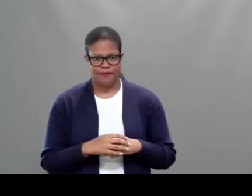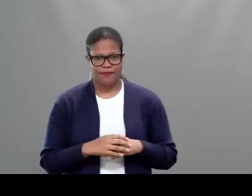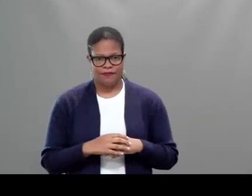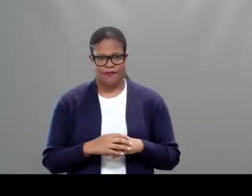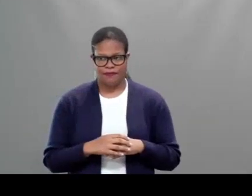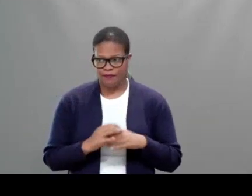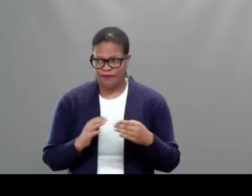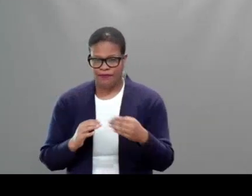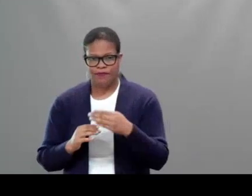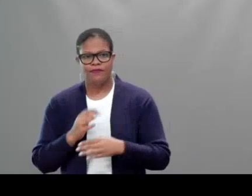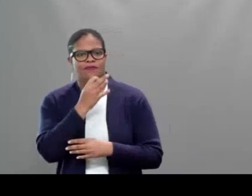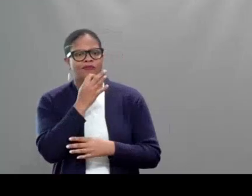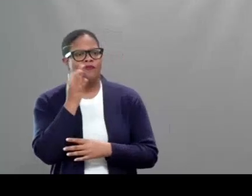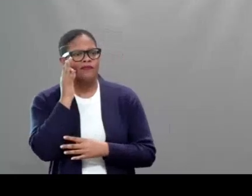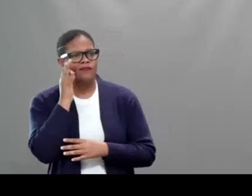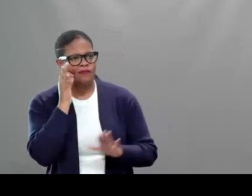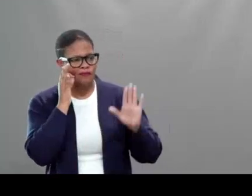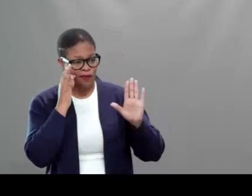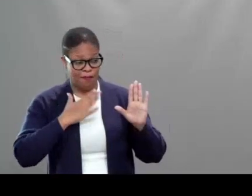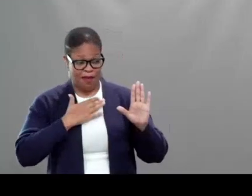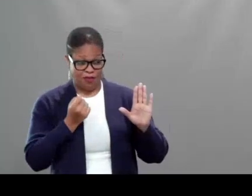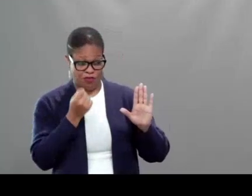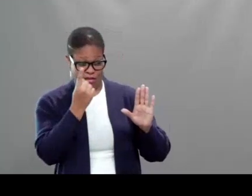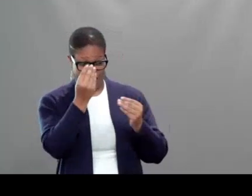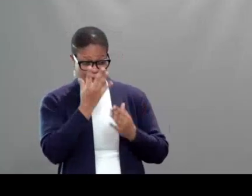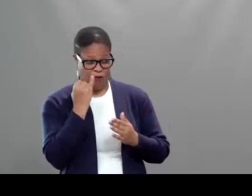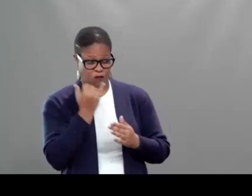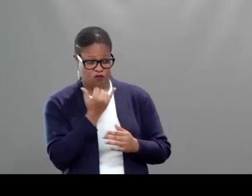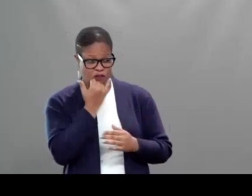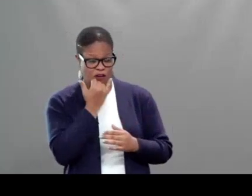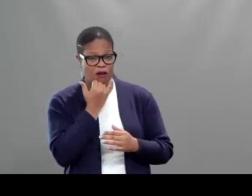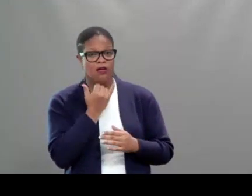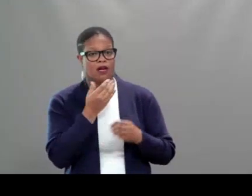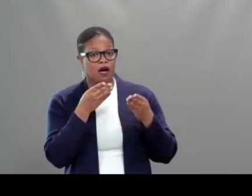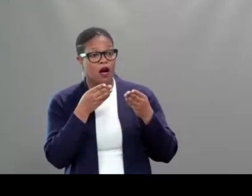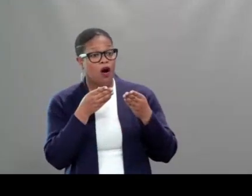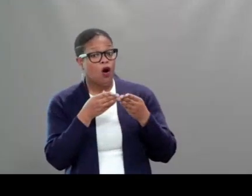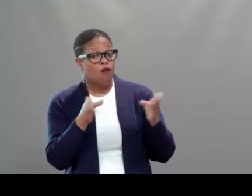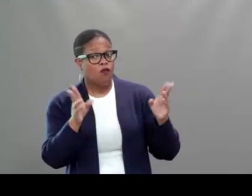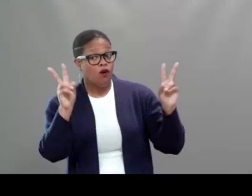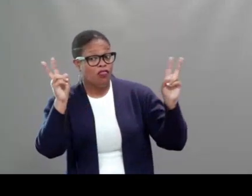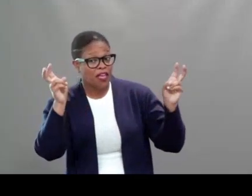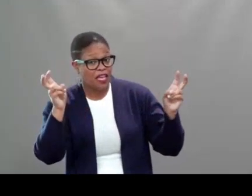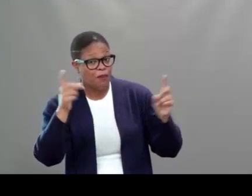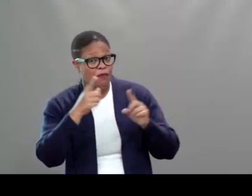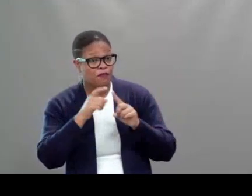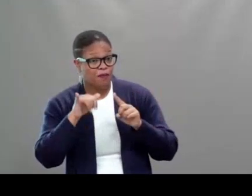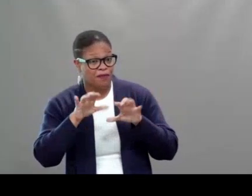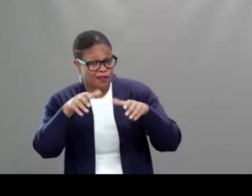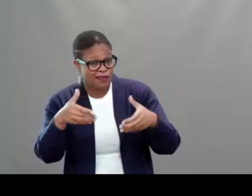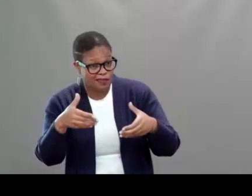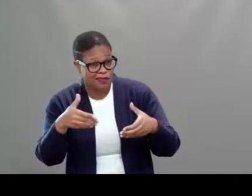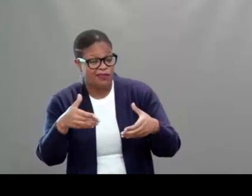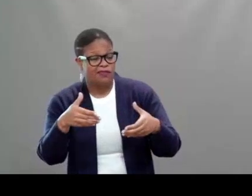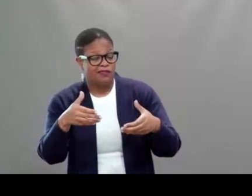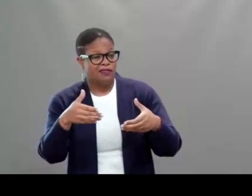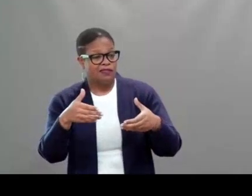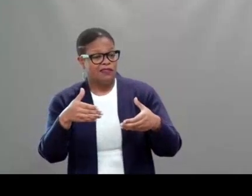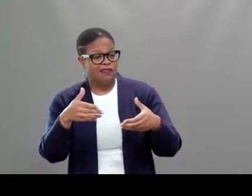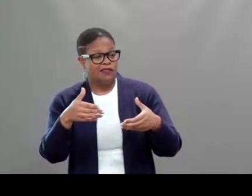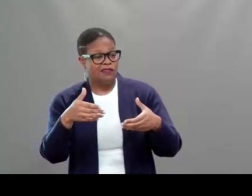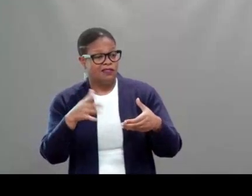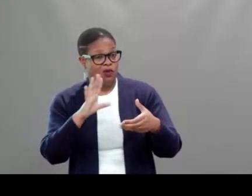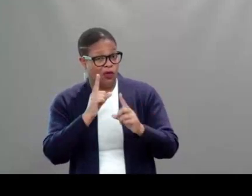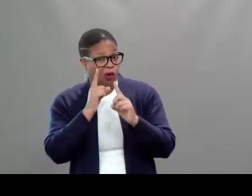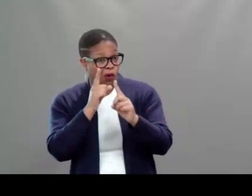Now, it's my understanding, correct me if I'm wrong, that the overall theme from the collaboratory basically